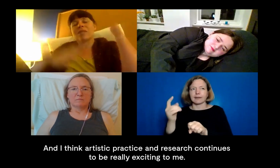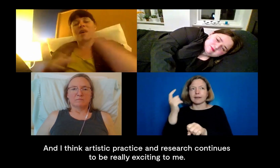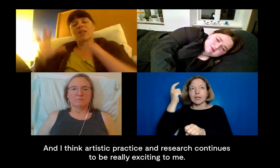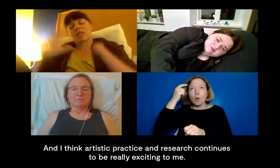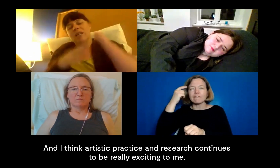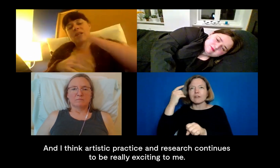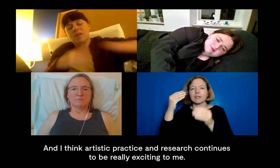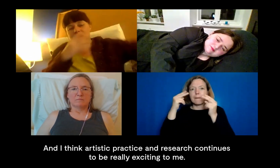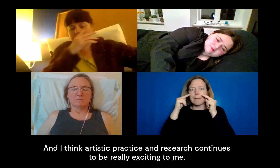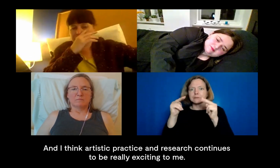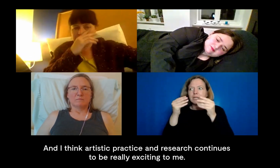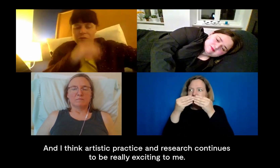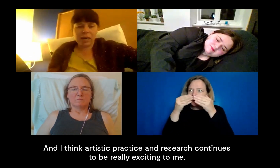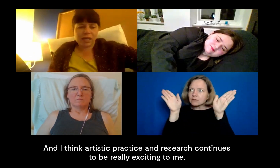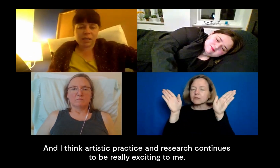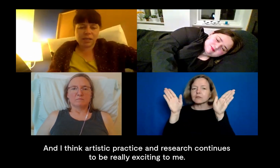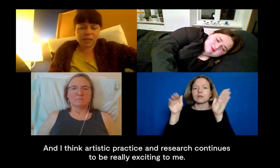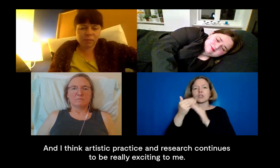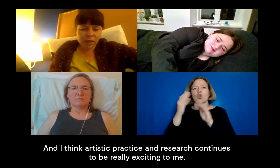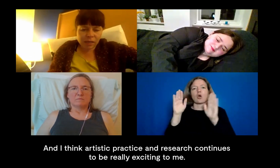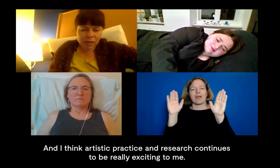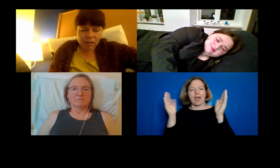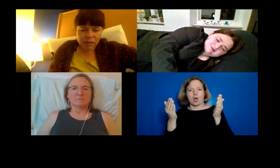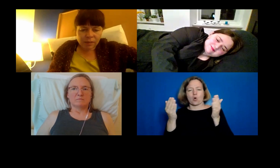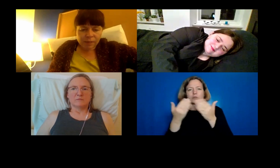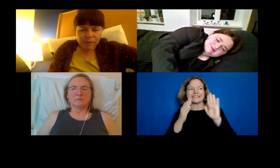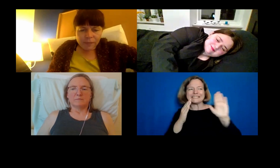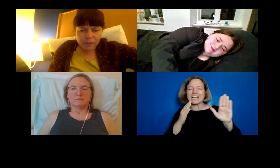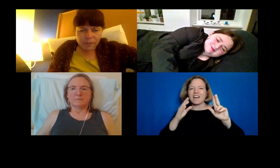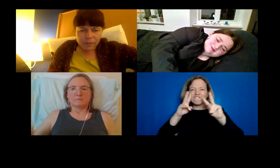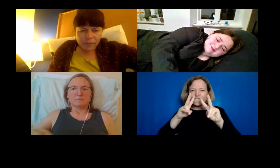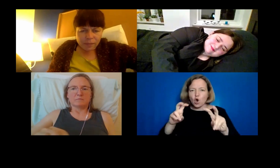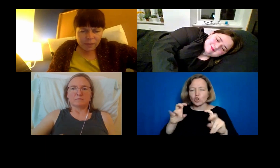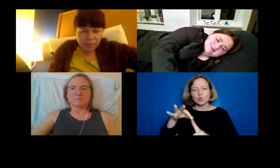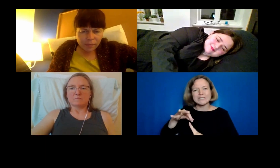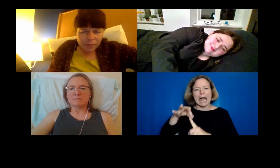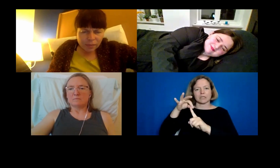and research continues to be really exciting to me.